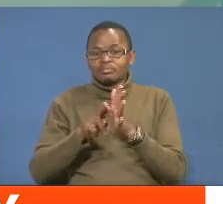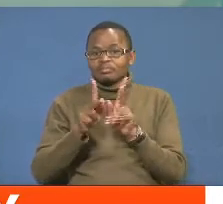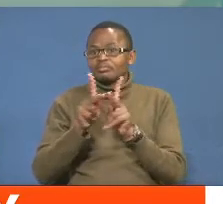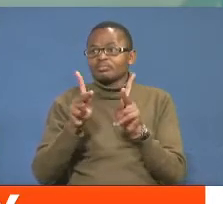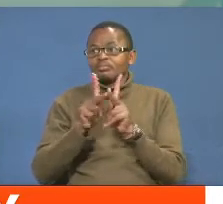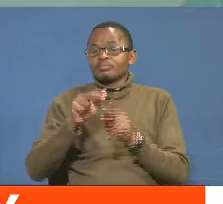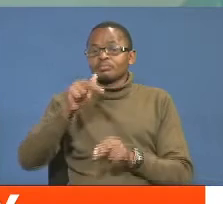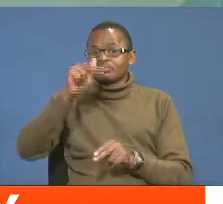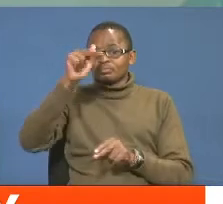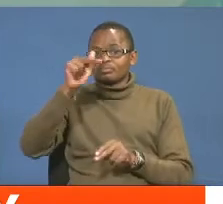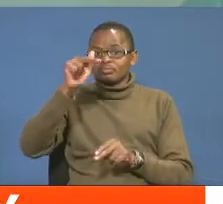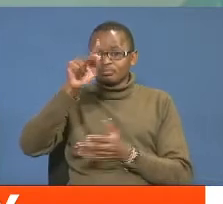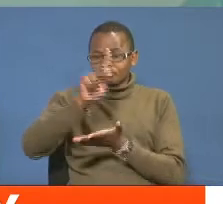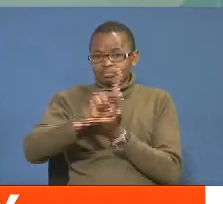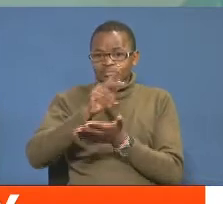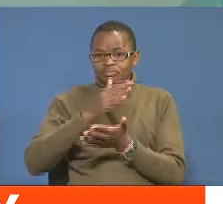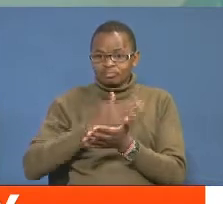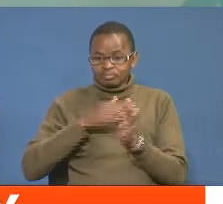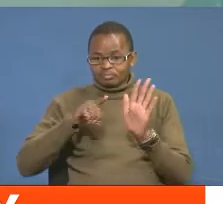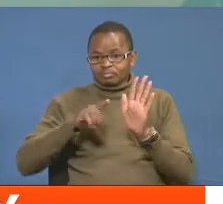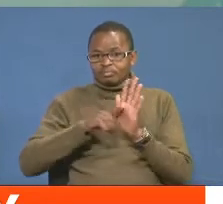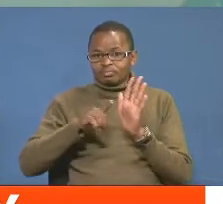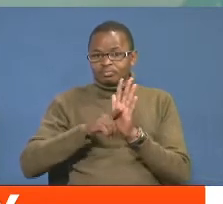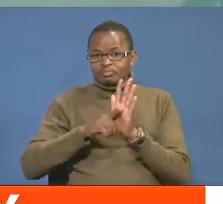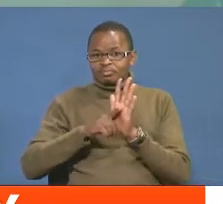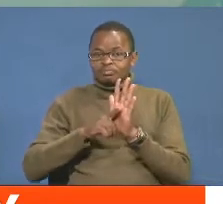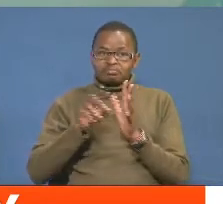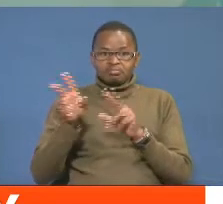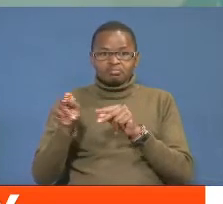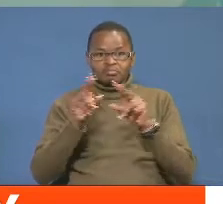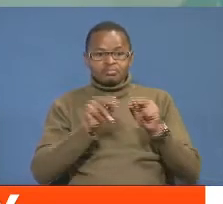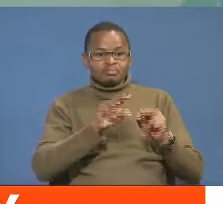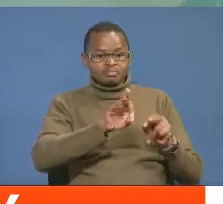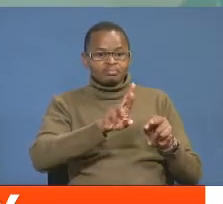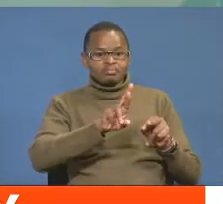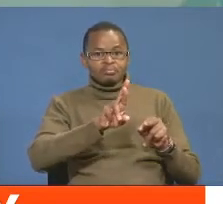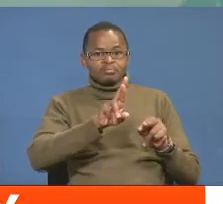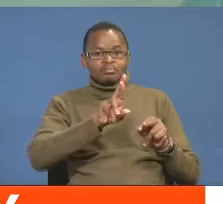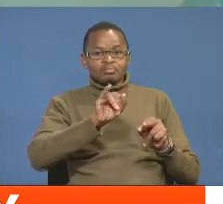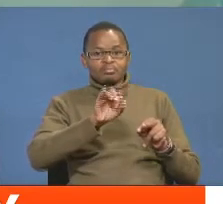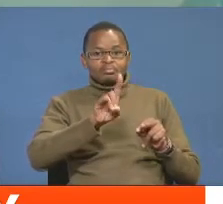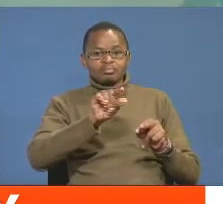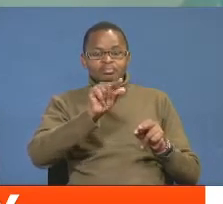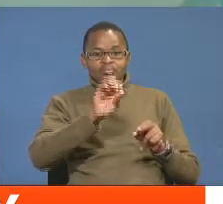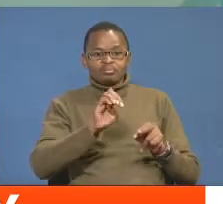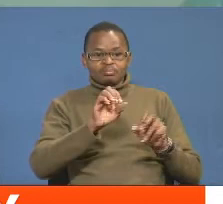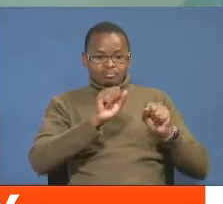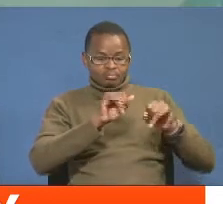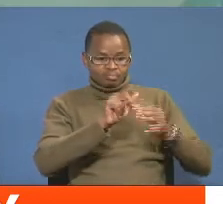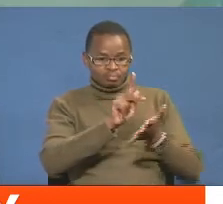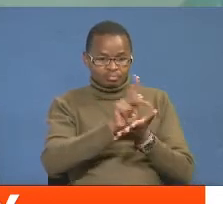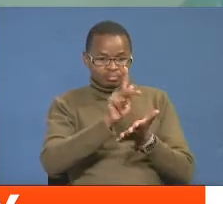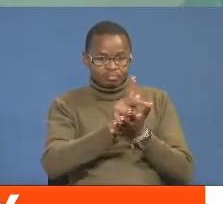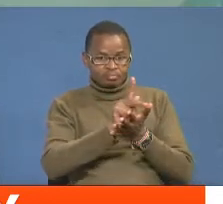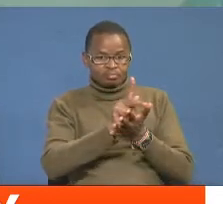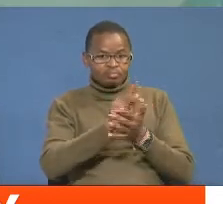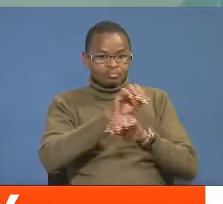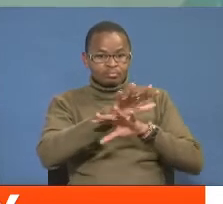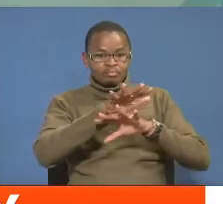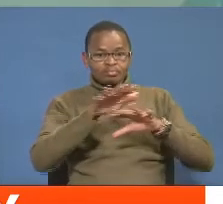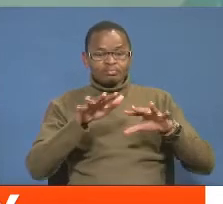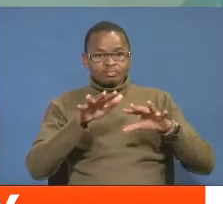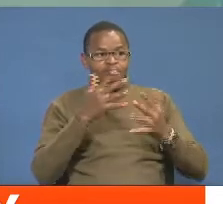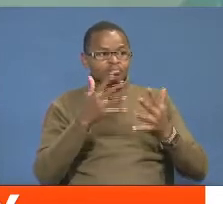very high refrigeration, minus 80. This one is just at normal fridge temperature. It can be stored and distributed. So I think there